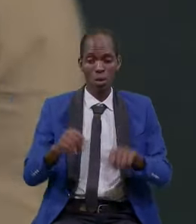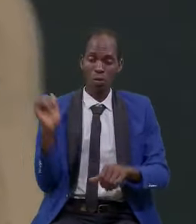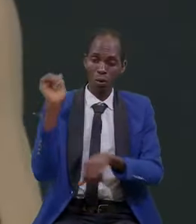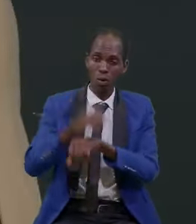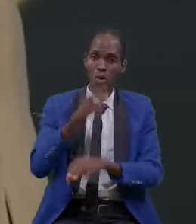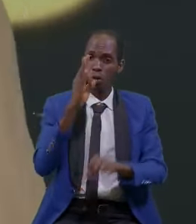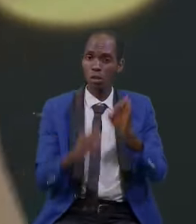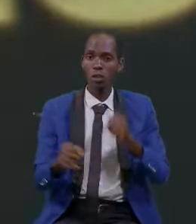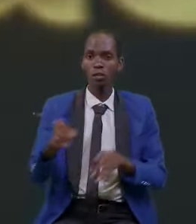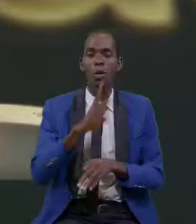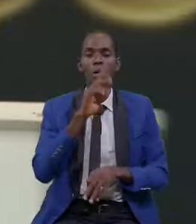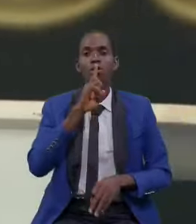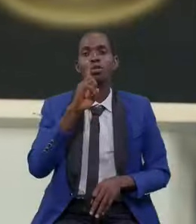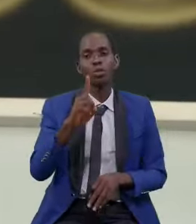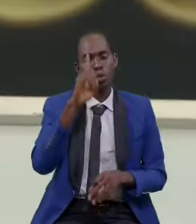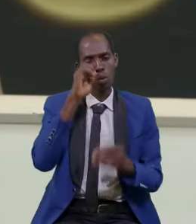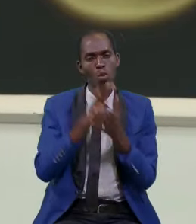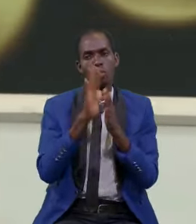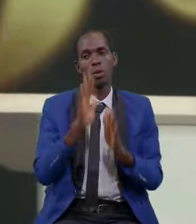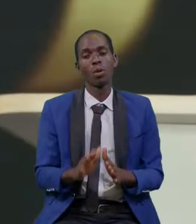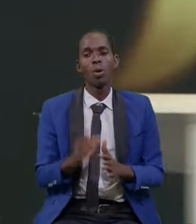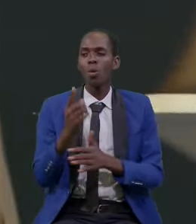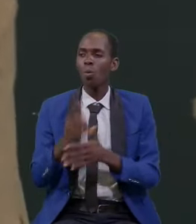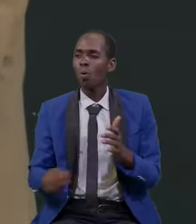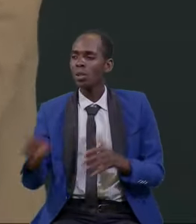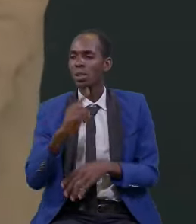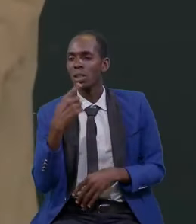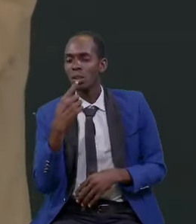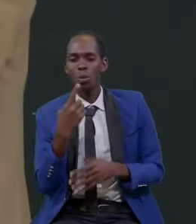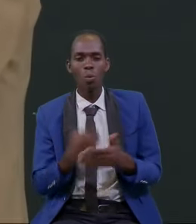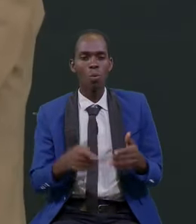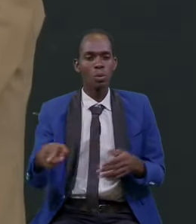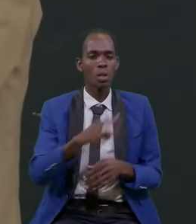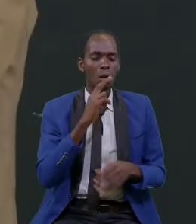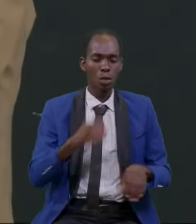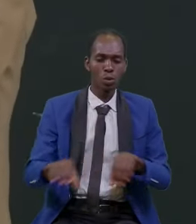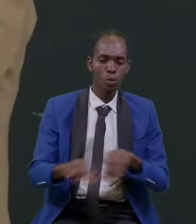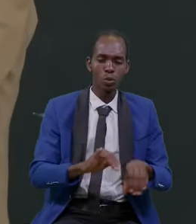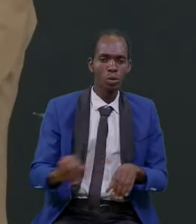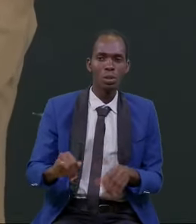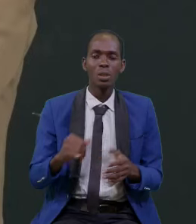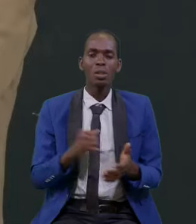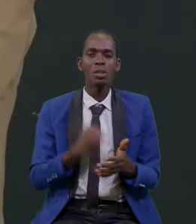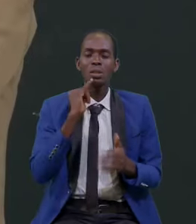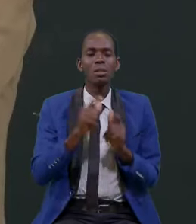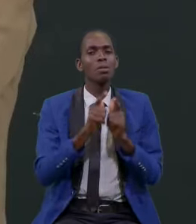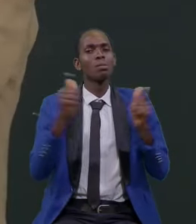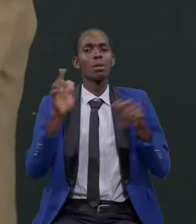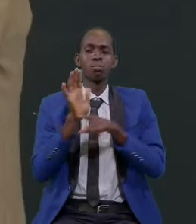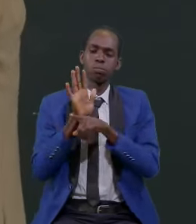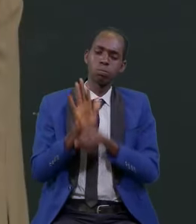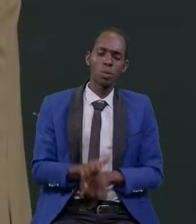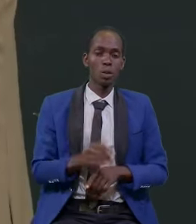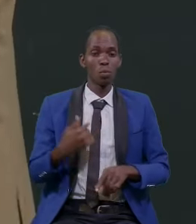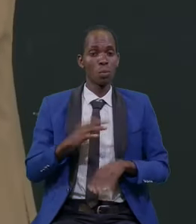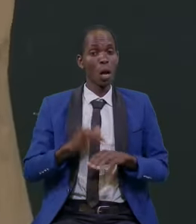are saying, what they are doing is, you know, it's a great pressure on me. I didn't want to be angry before,